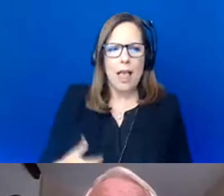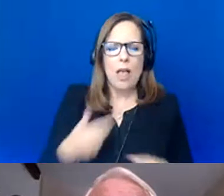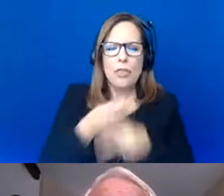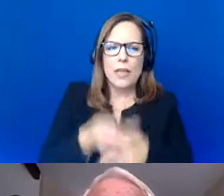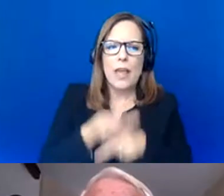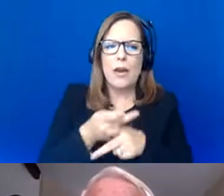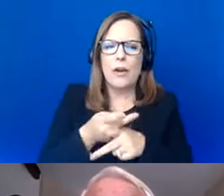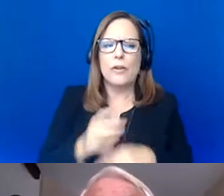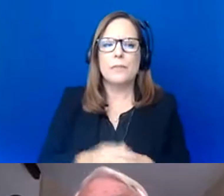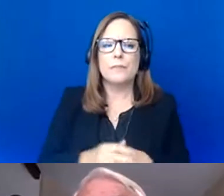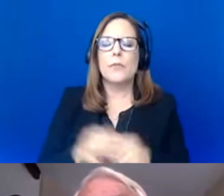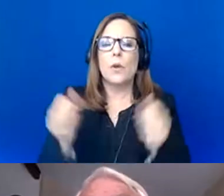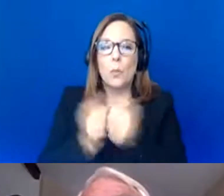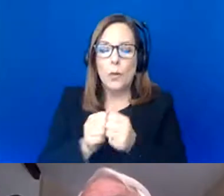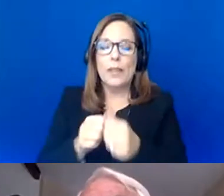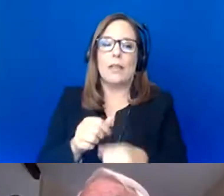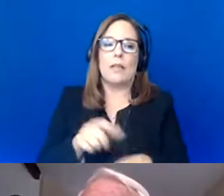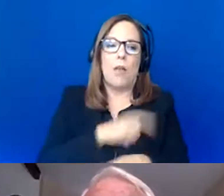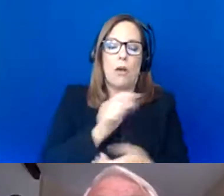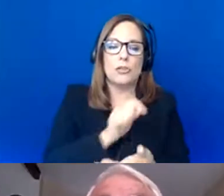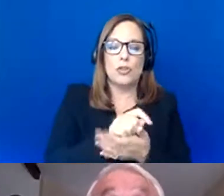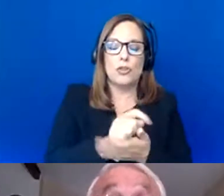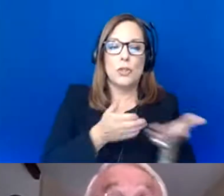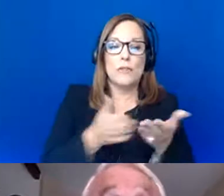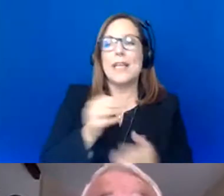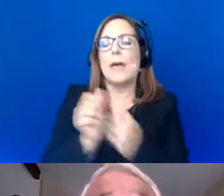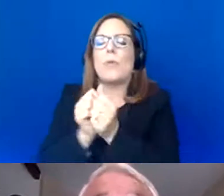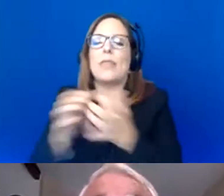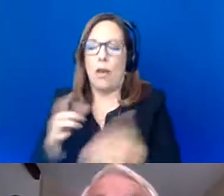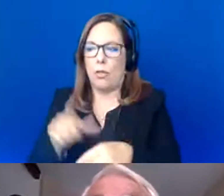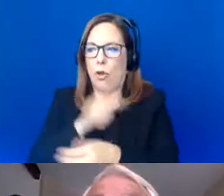services, with long-term services and support.